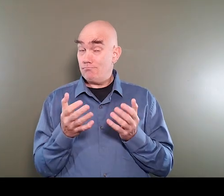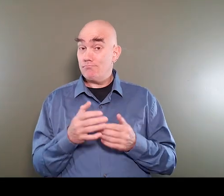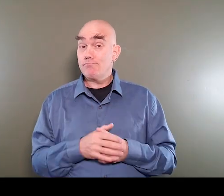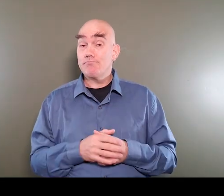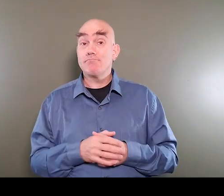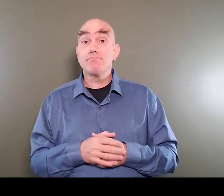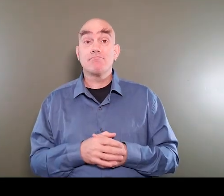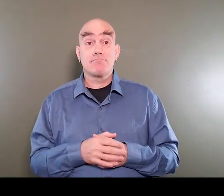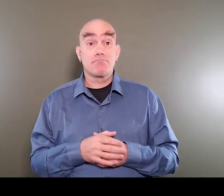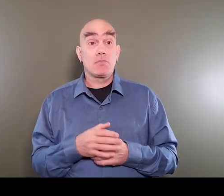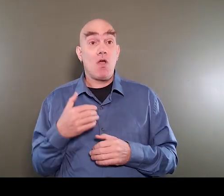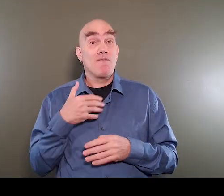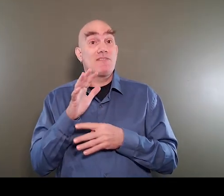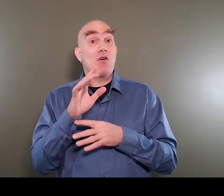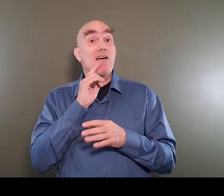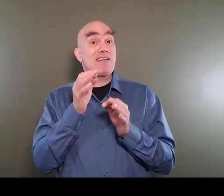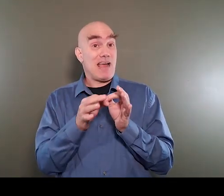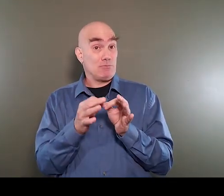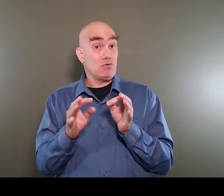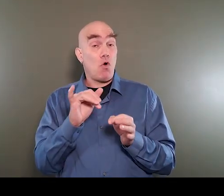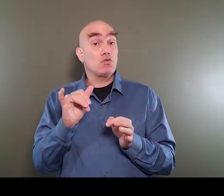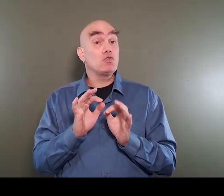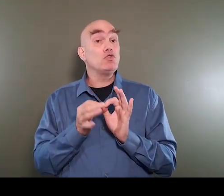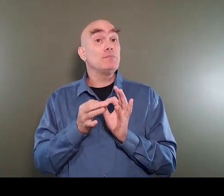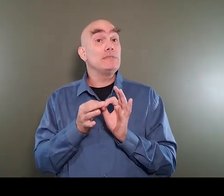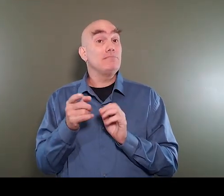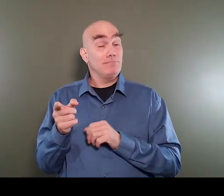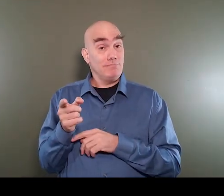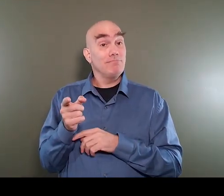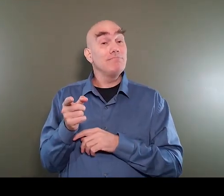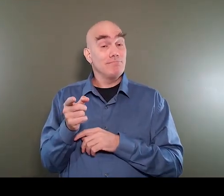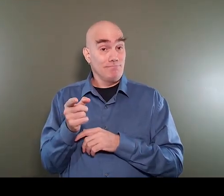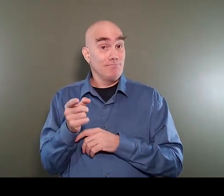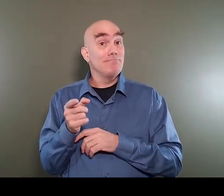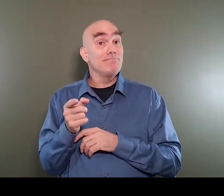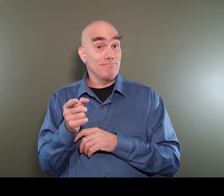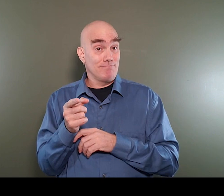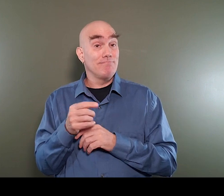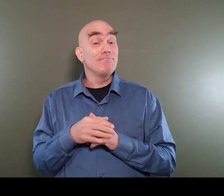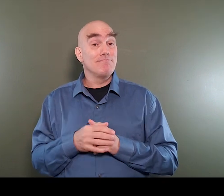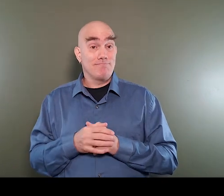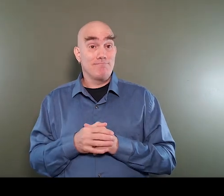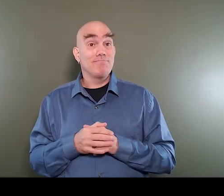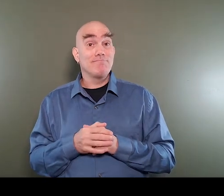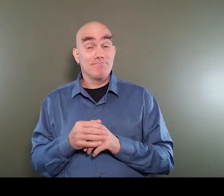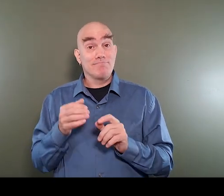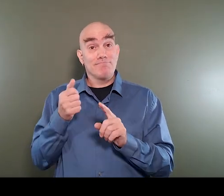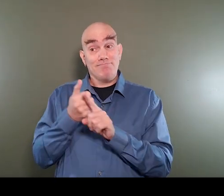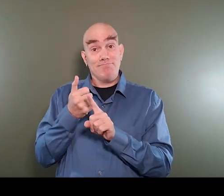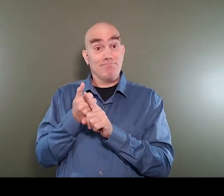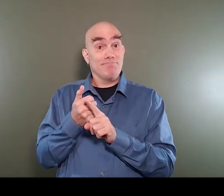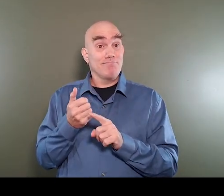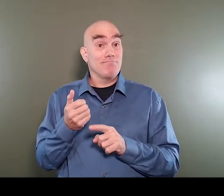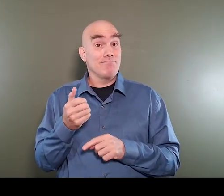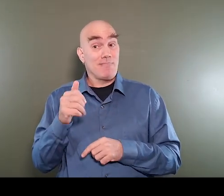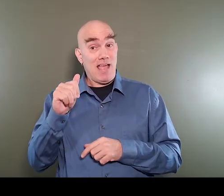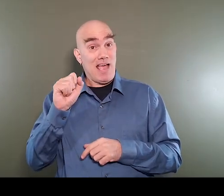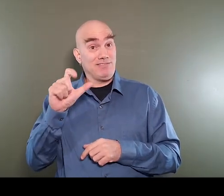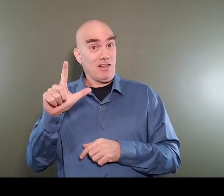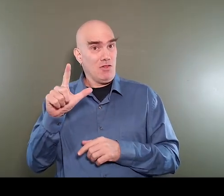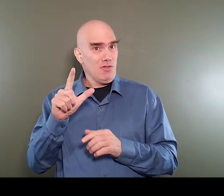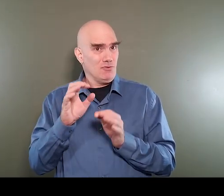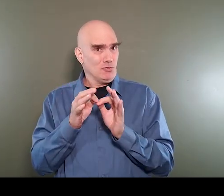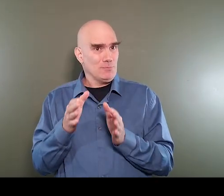books are captioned. So the videos are captioned and they're interpreted with